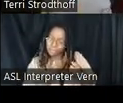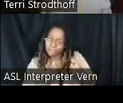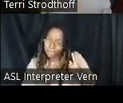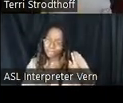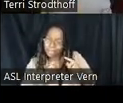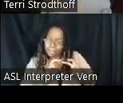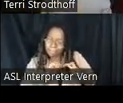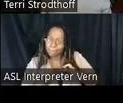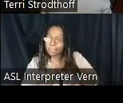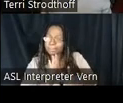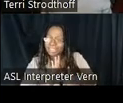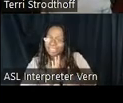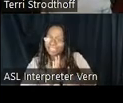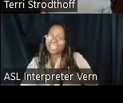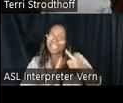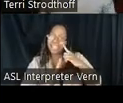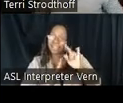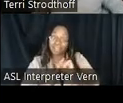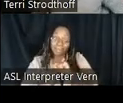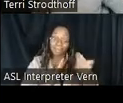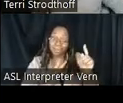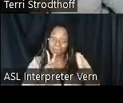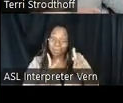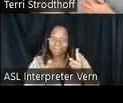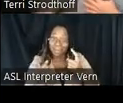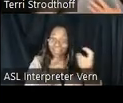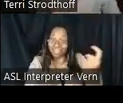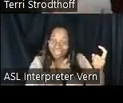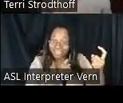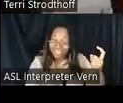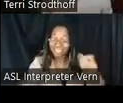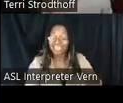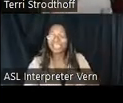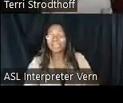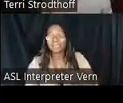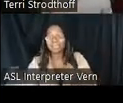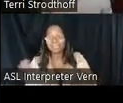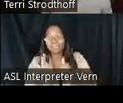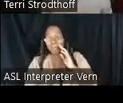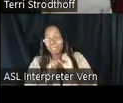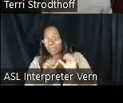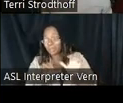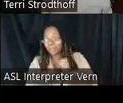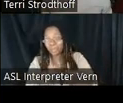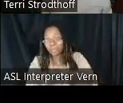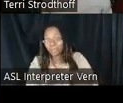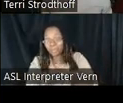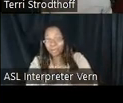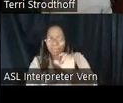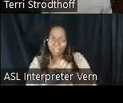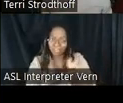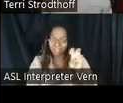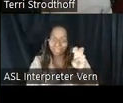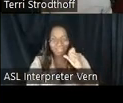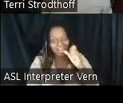Which I see is what a lot of people are asking. And then we continuously do our own work because that's a journey, not a destination.